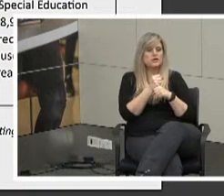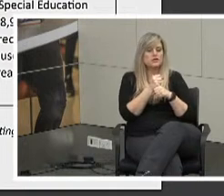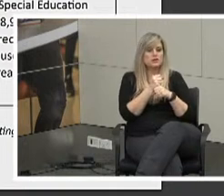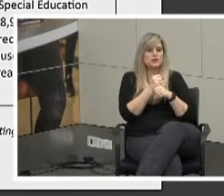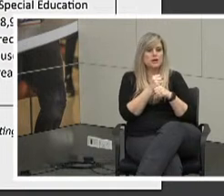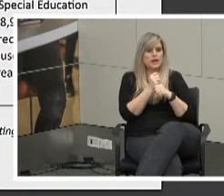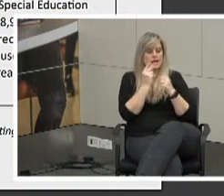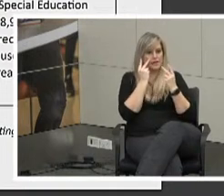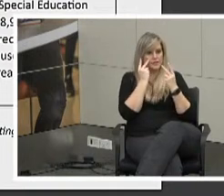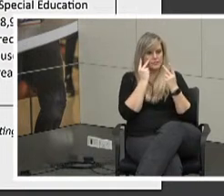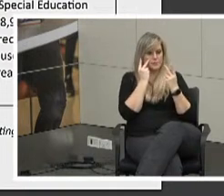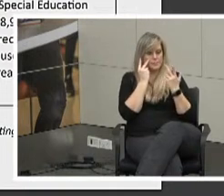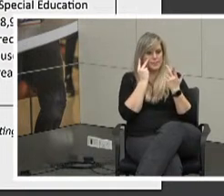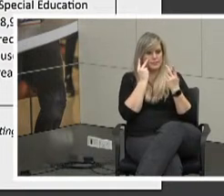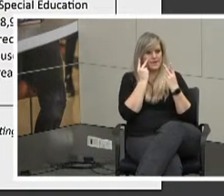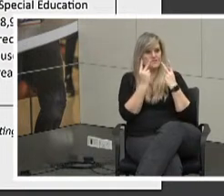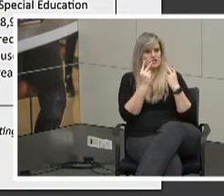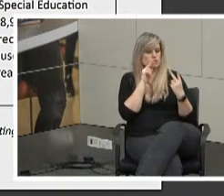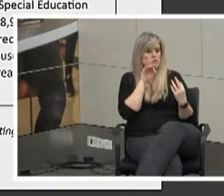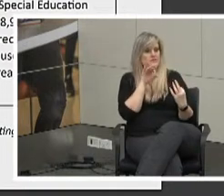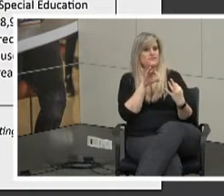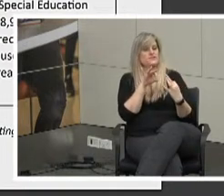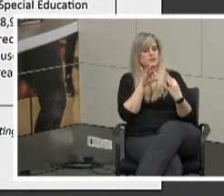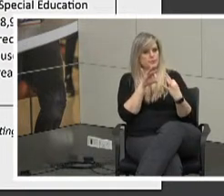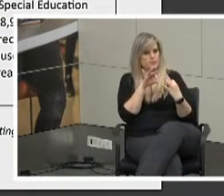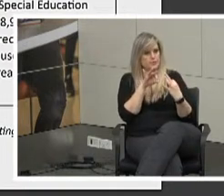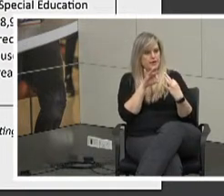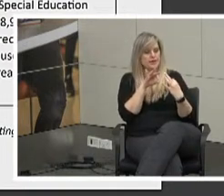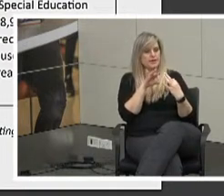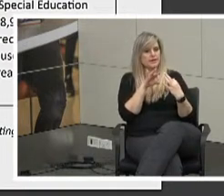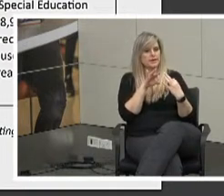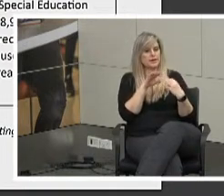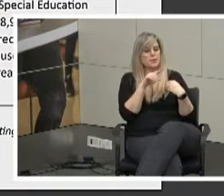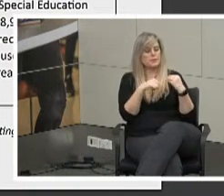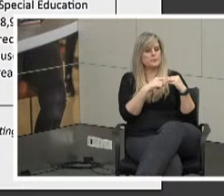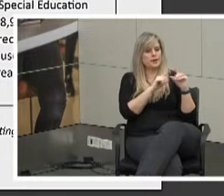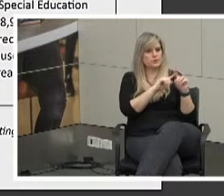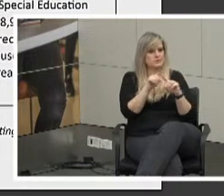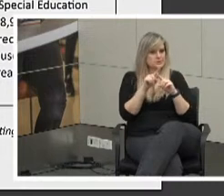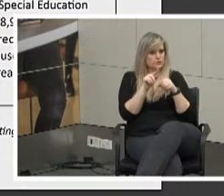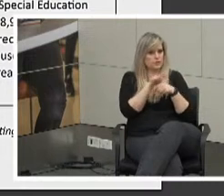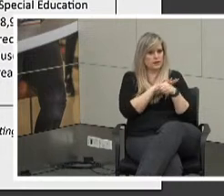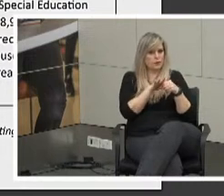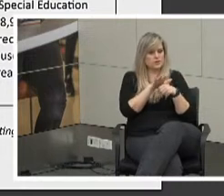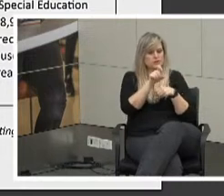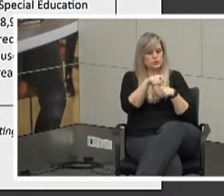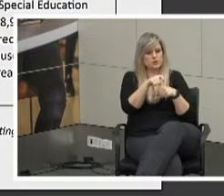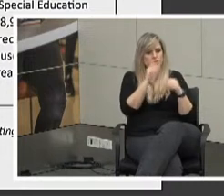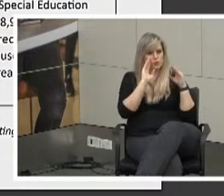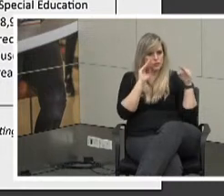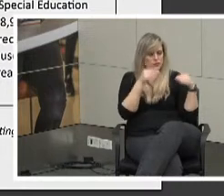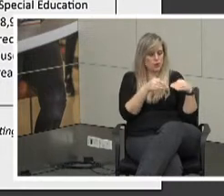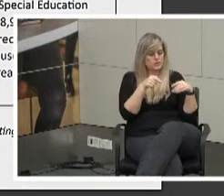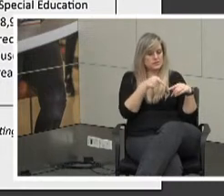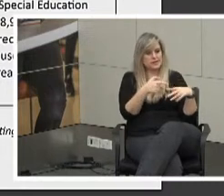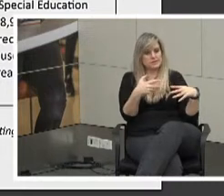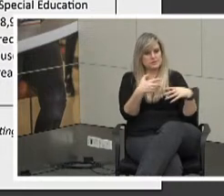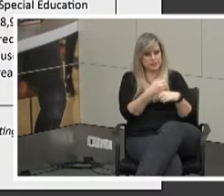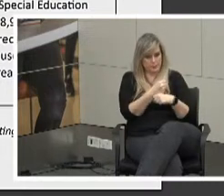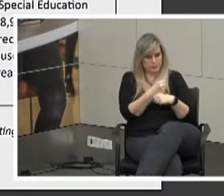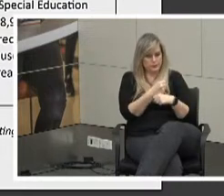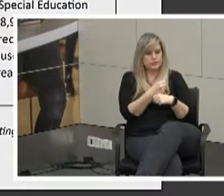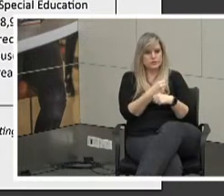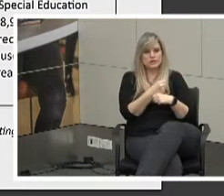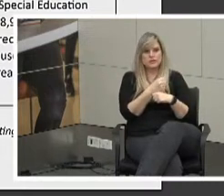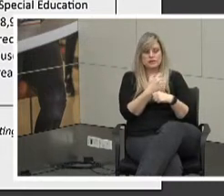um visual of feedback and areas that they could focus on that summary um